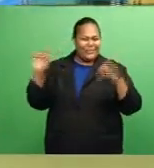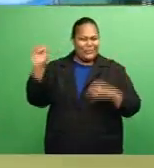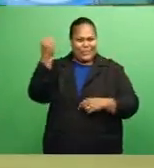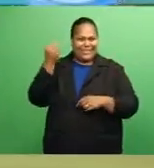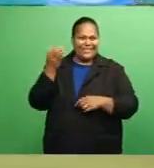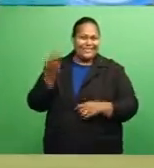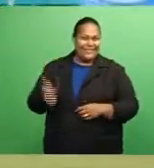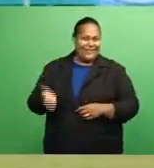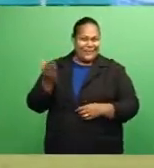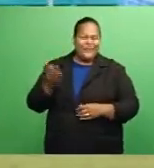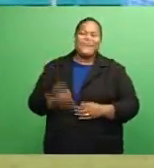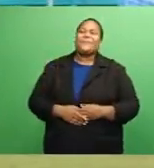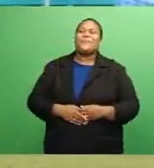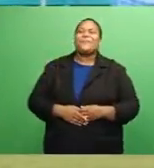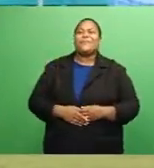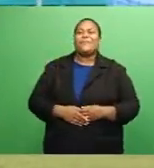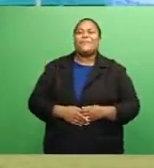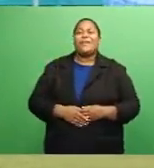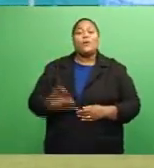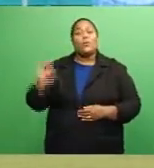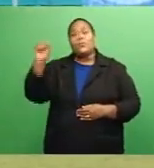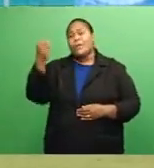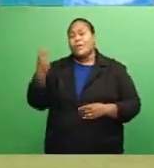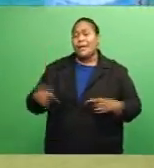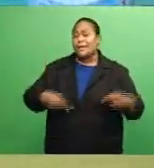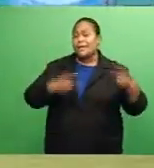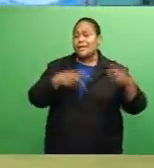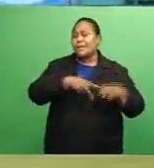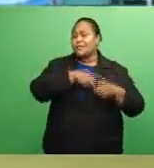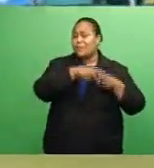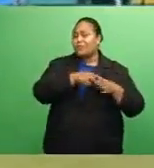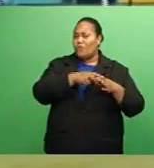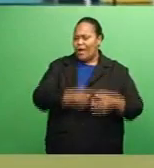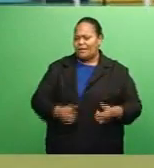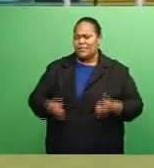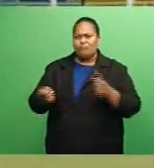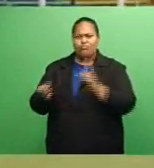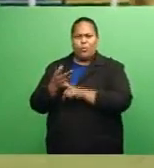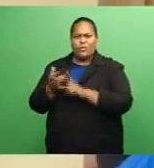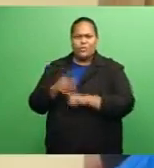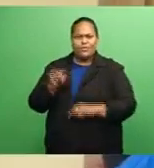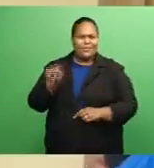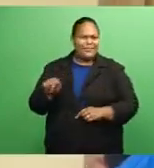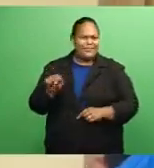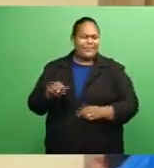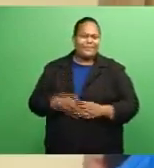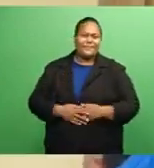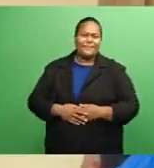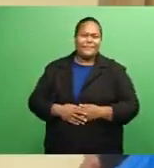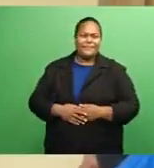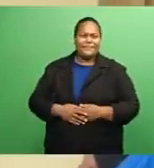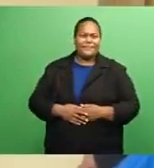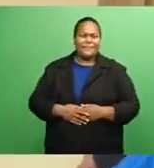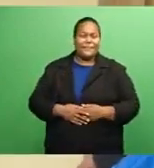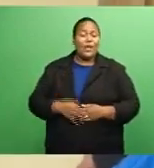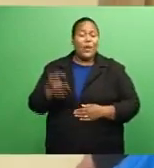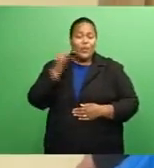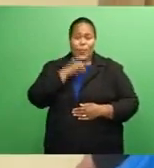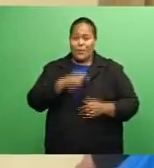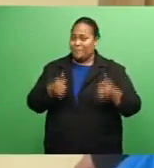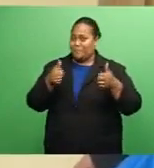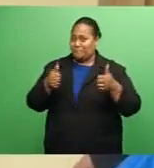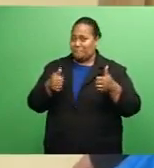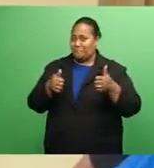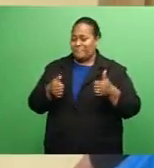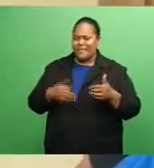Pratap says getting a win against Nandronga is crucial for them. So I think the boys really worked hard on the field. They really